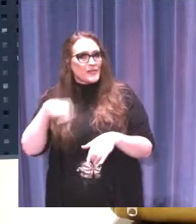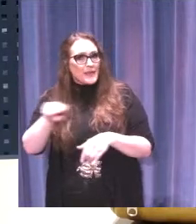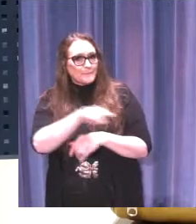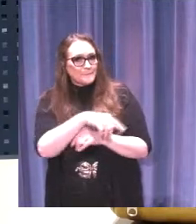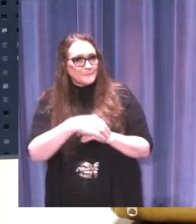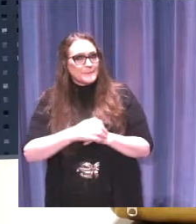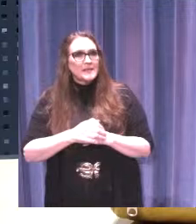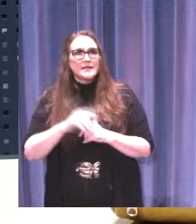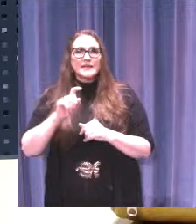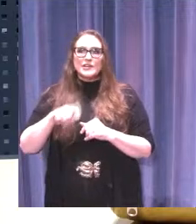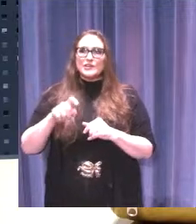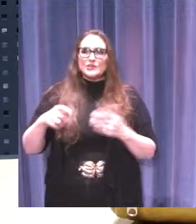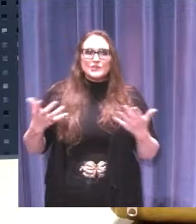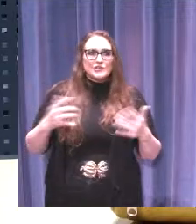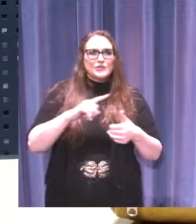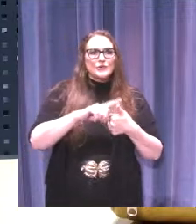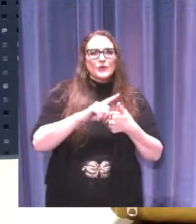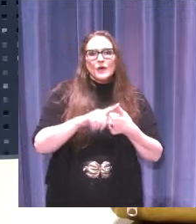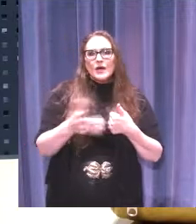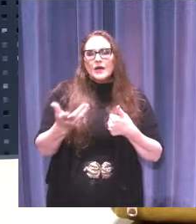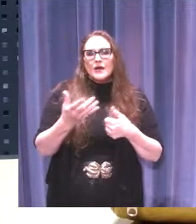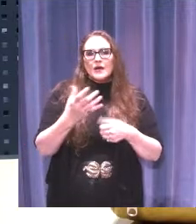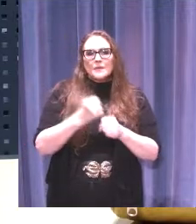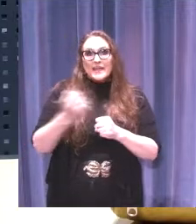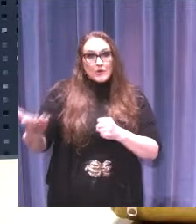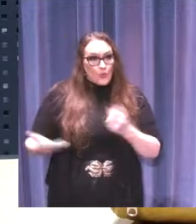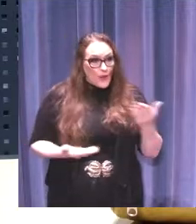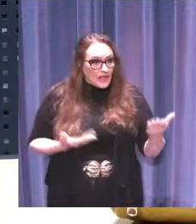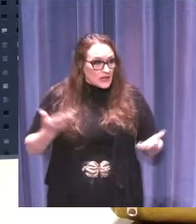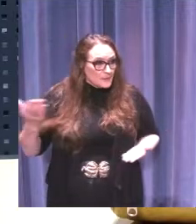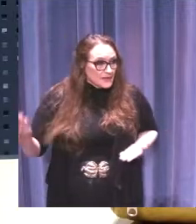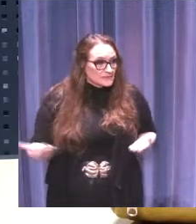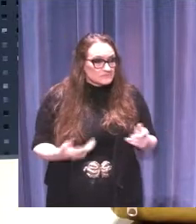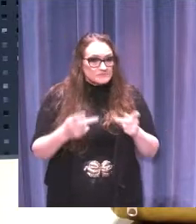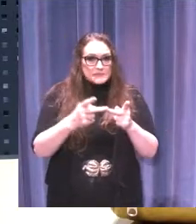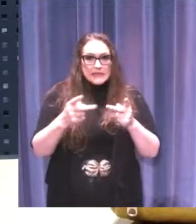need to make it a welcoming place,